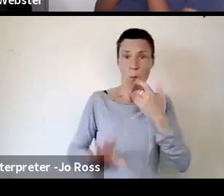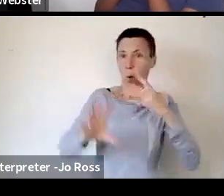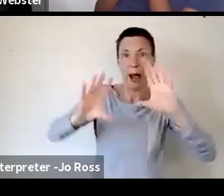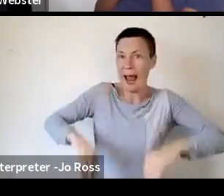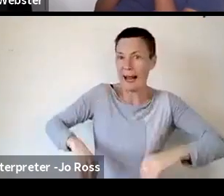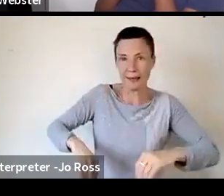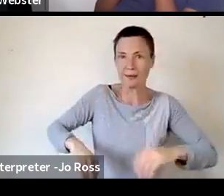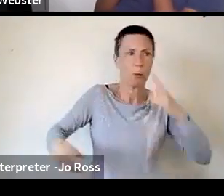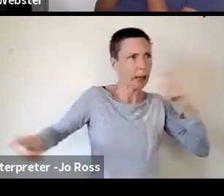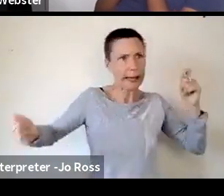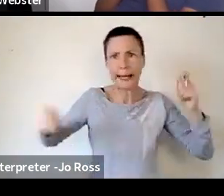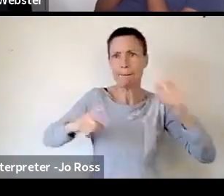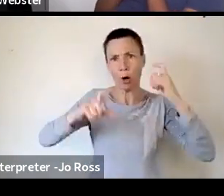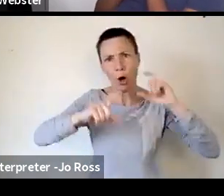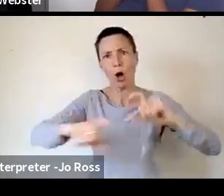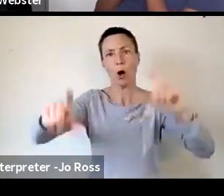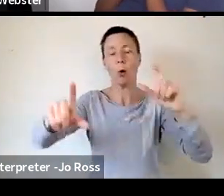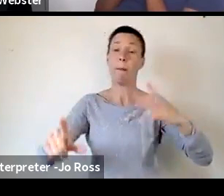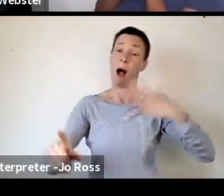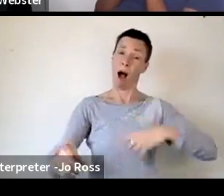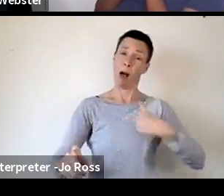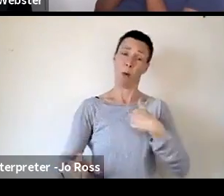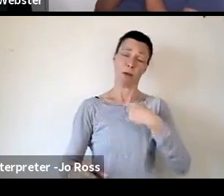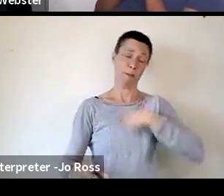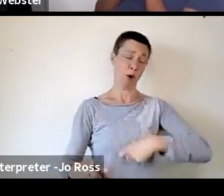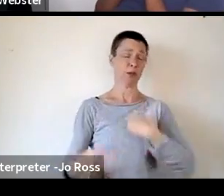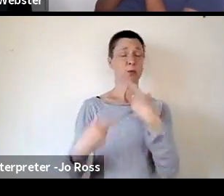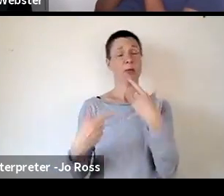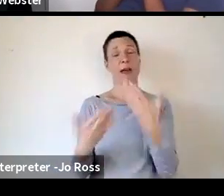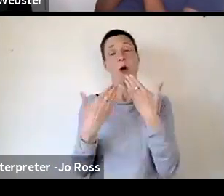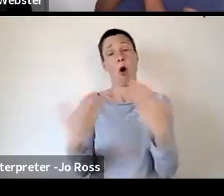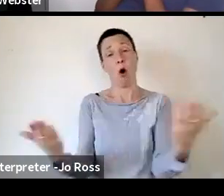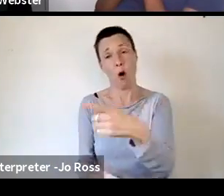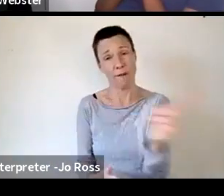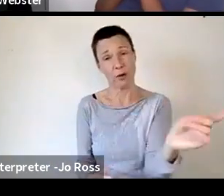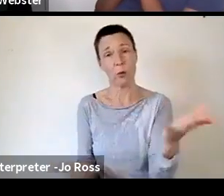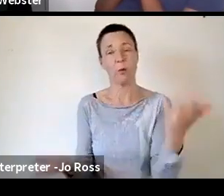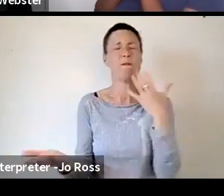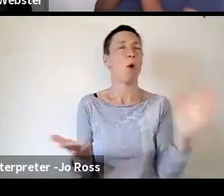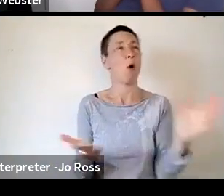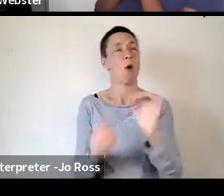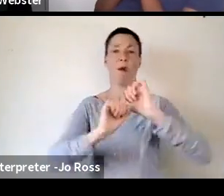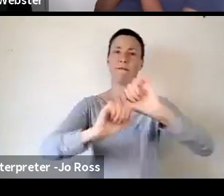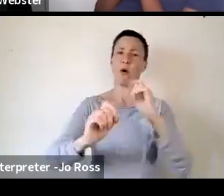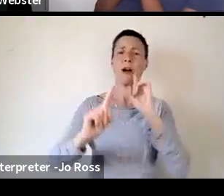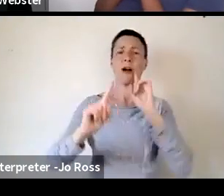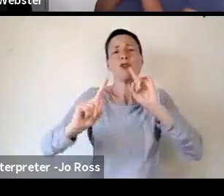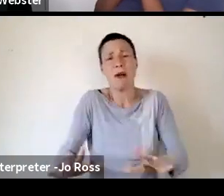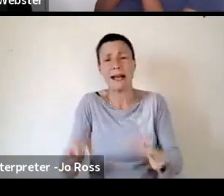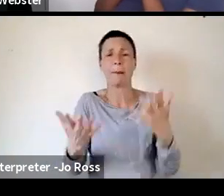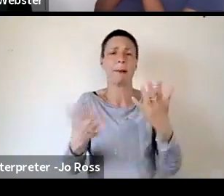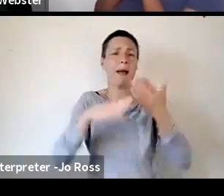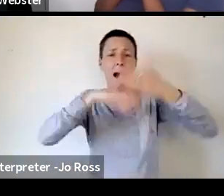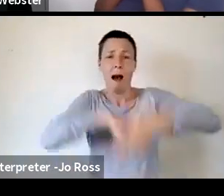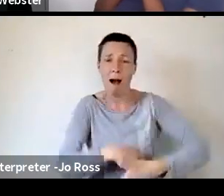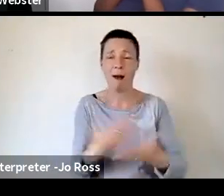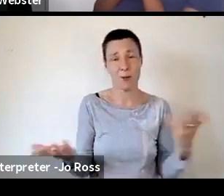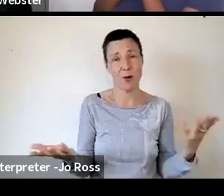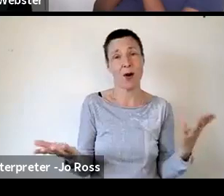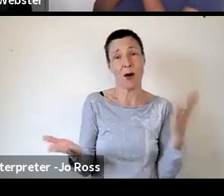such, but I want to say a personal thank you to all of you for all of your incredibly hard